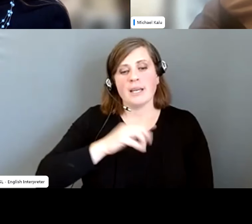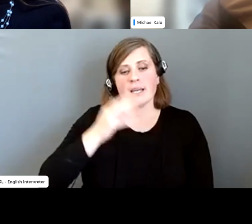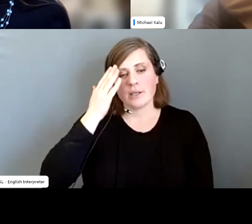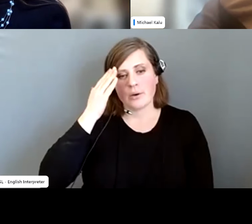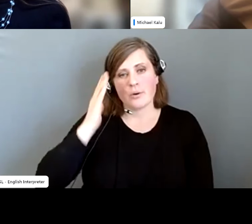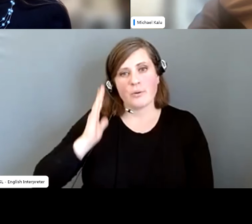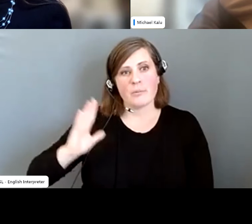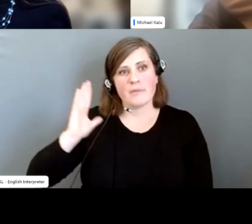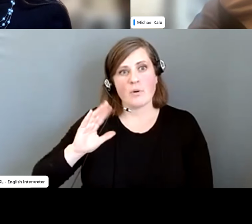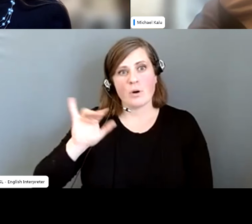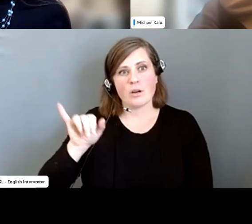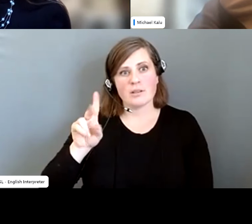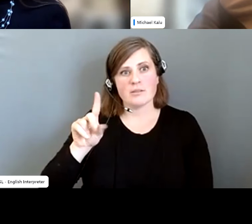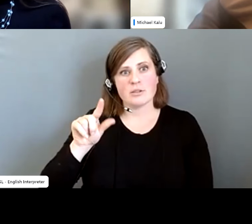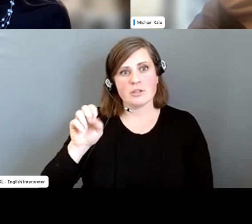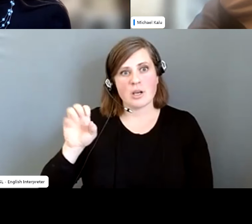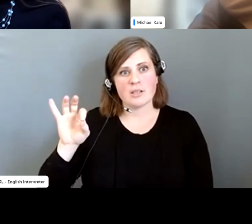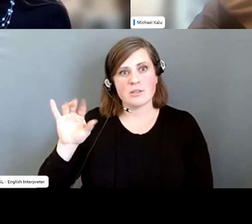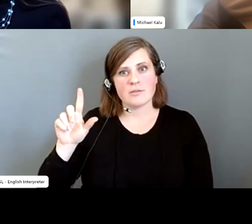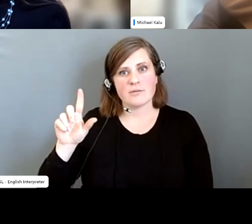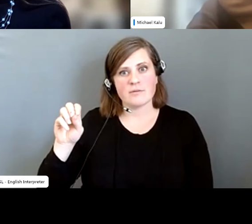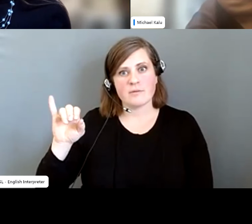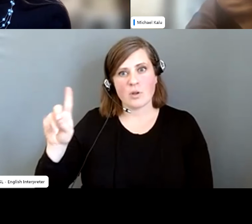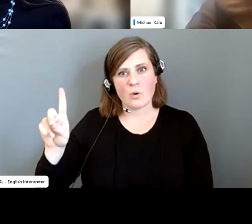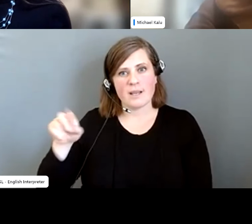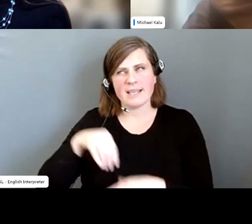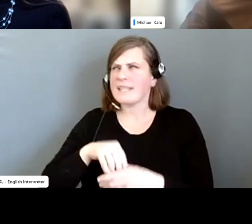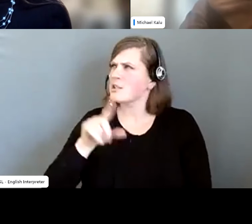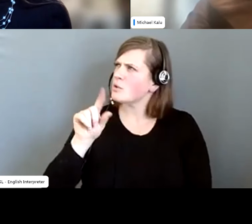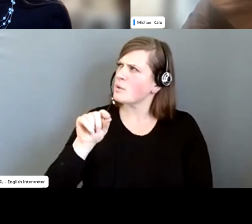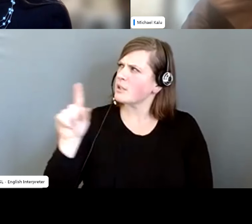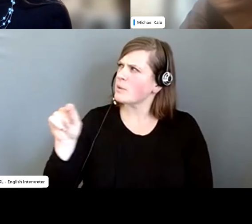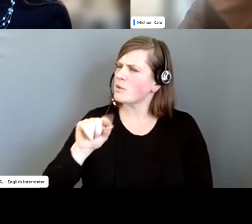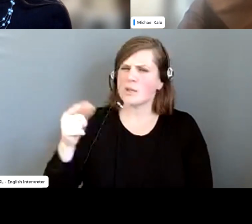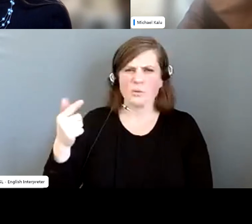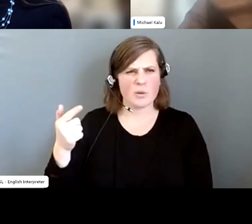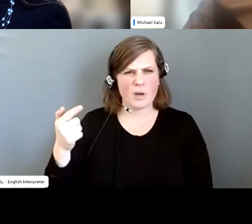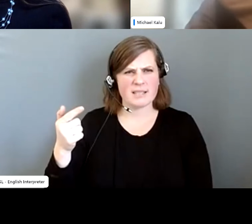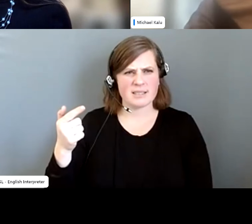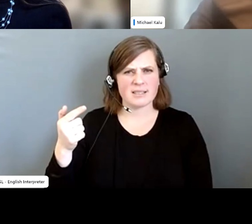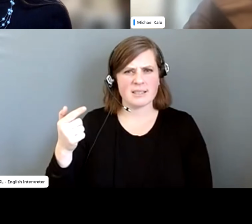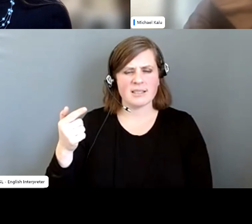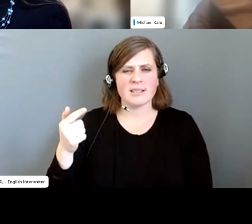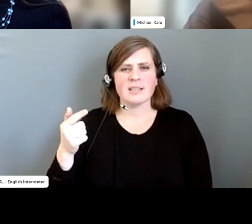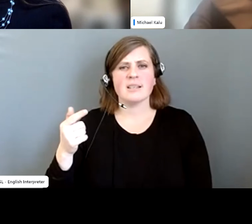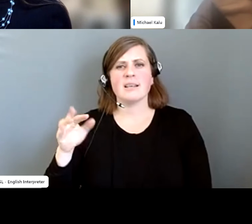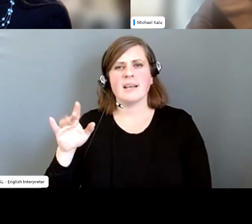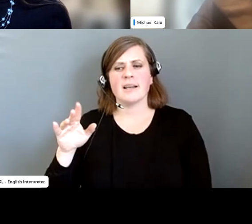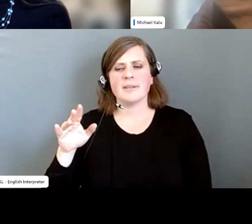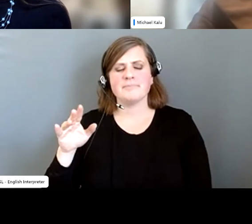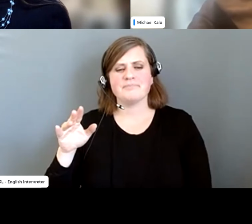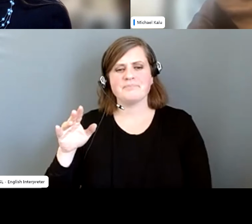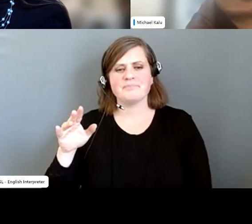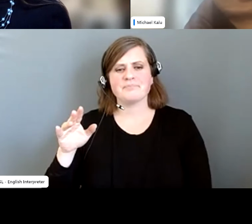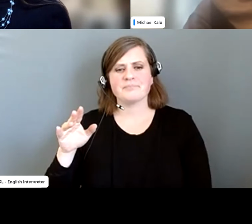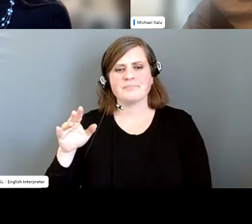to George Floyd in 2021, yeah, there weren't a lot of attention,